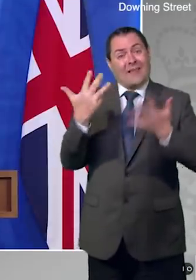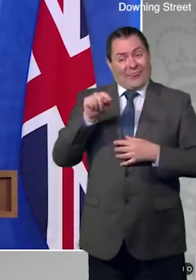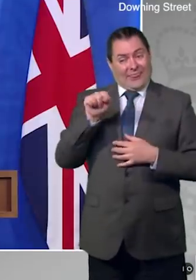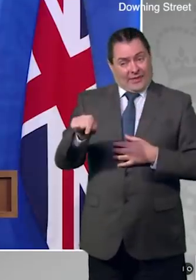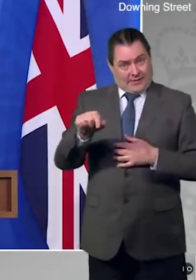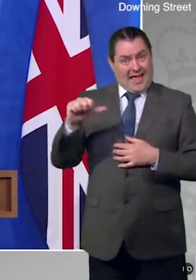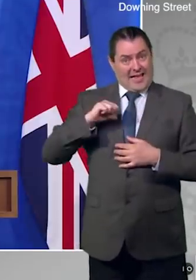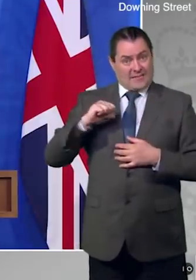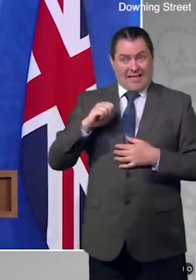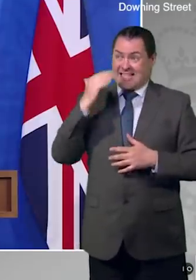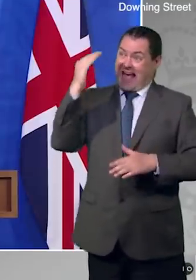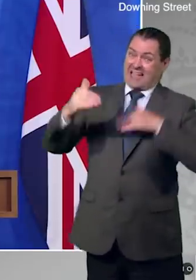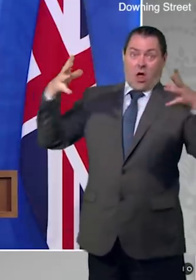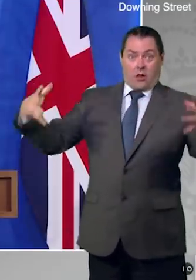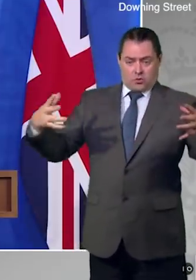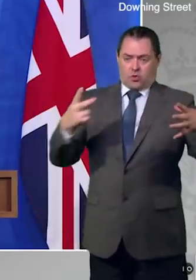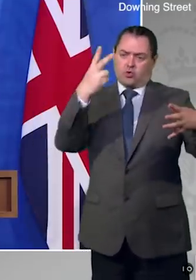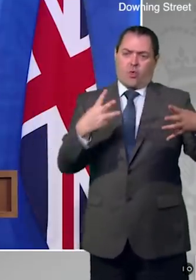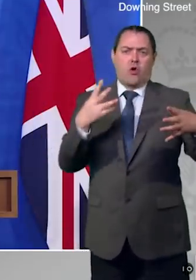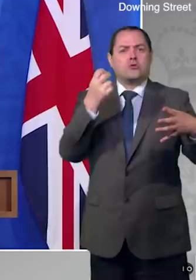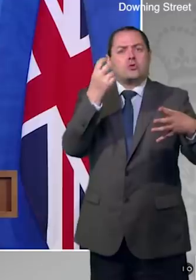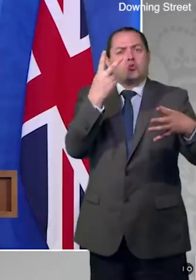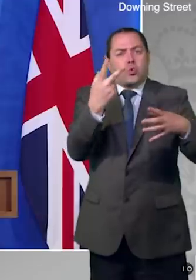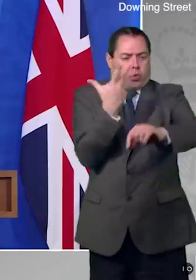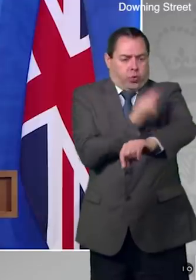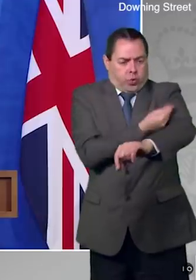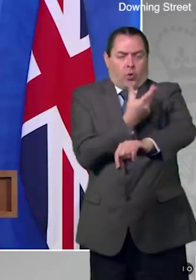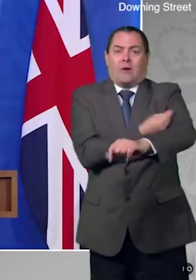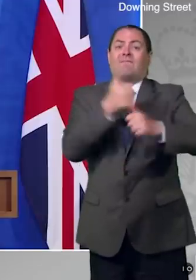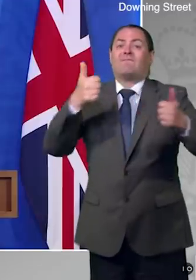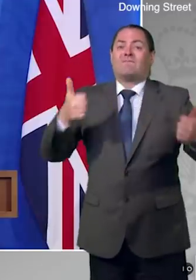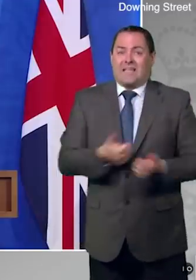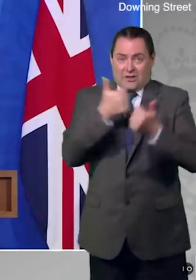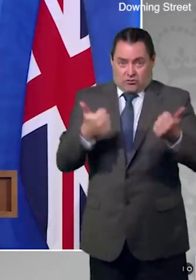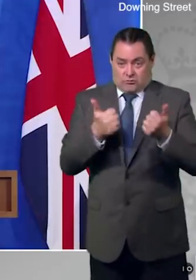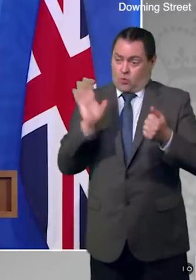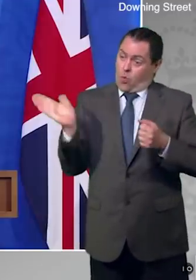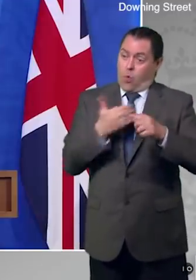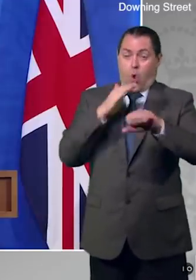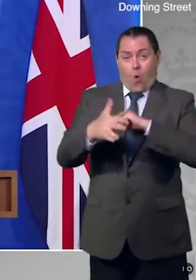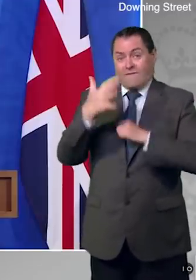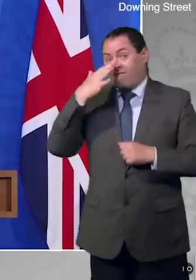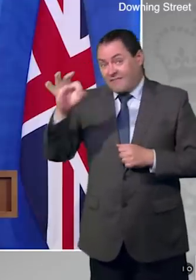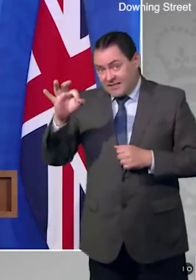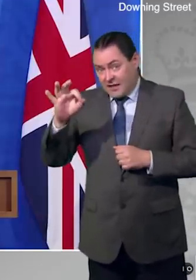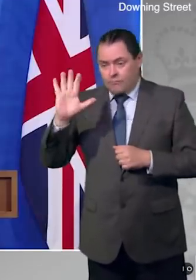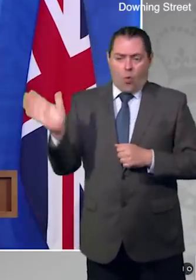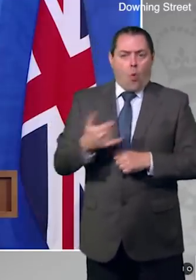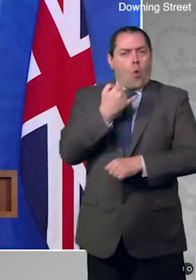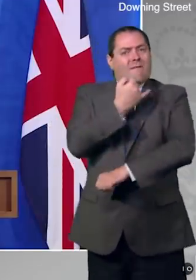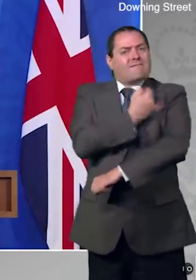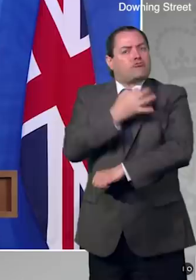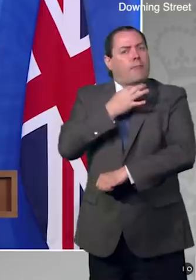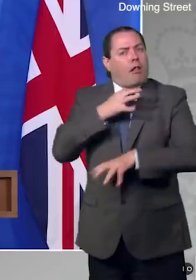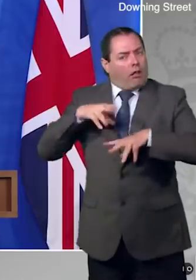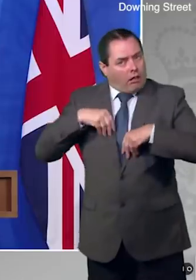adult population, including everyone over 50, all the vulnerable, all frontline health and care